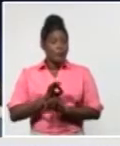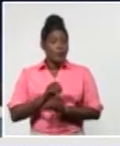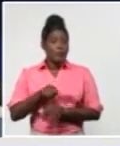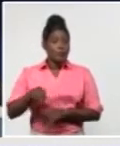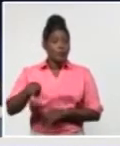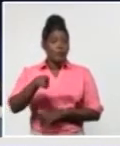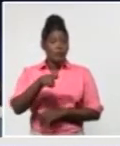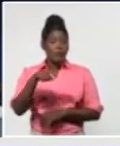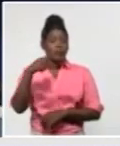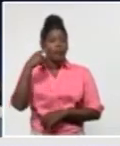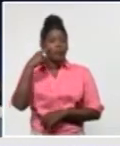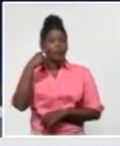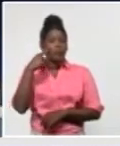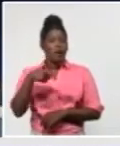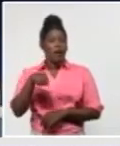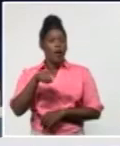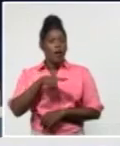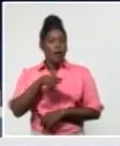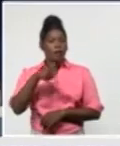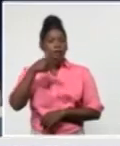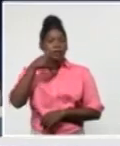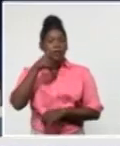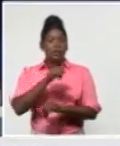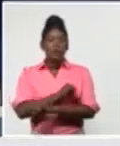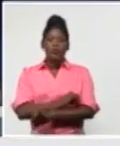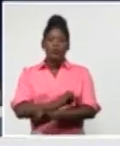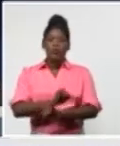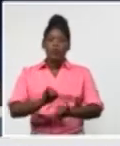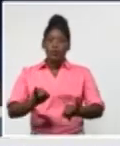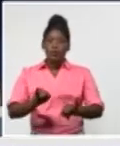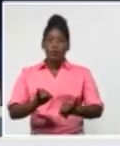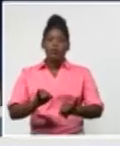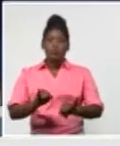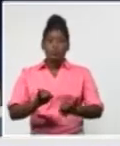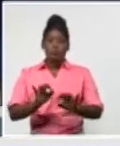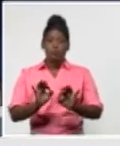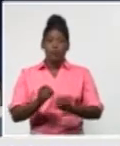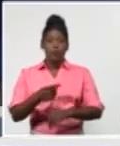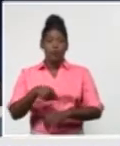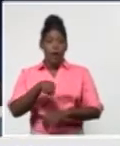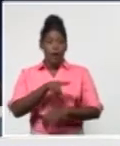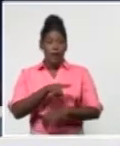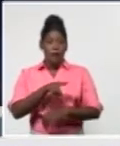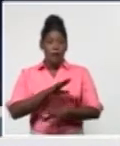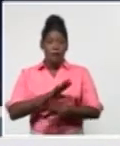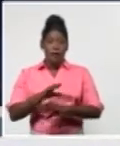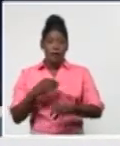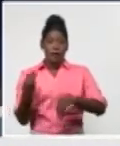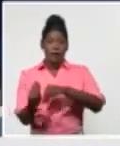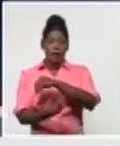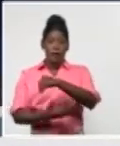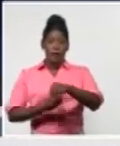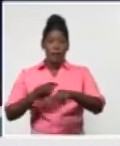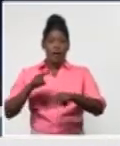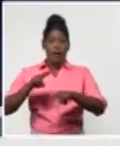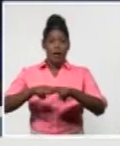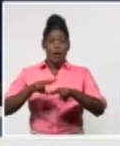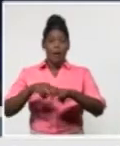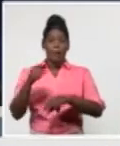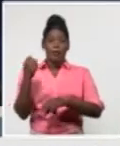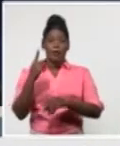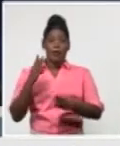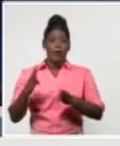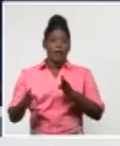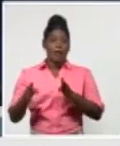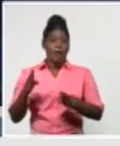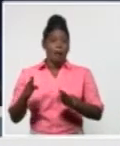Yesterday, as you may have been aware, that information was reported after more than a week